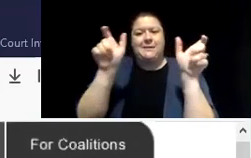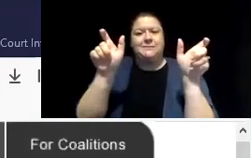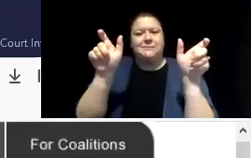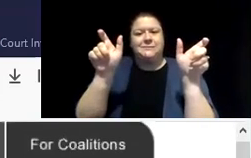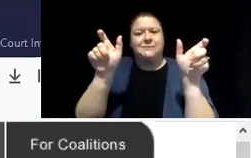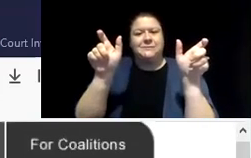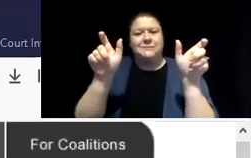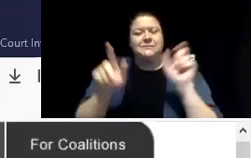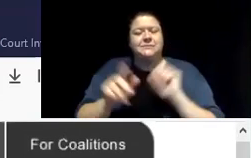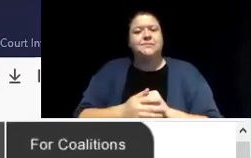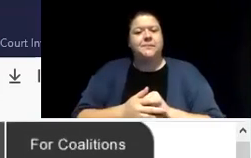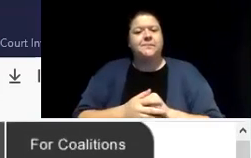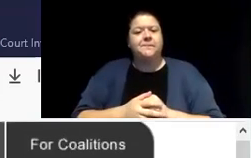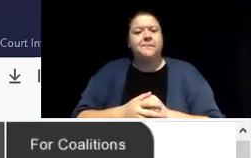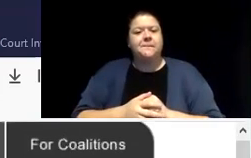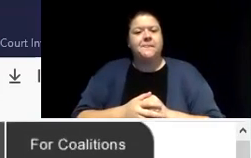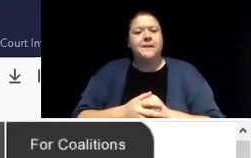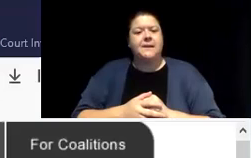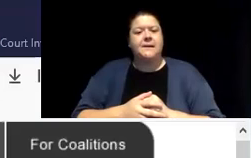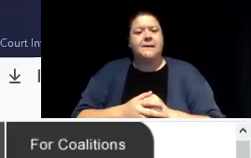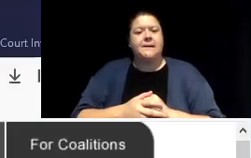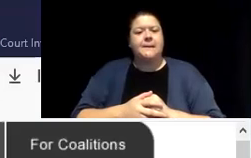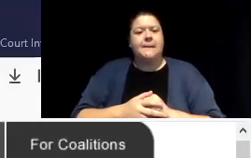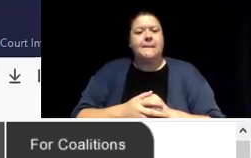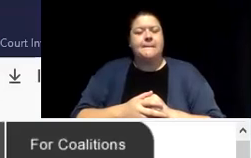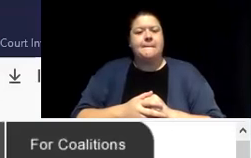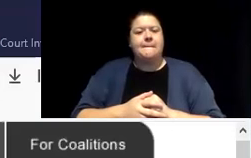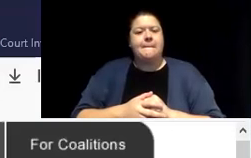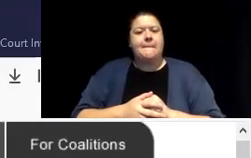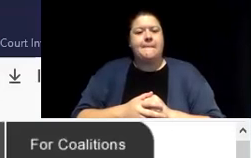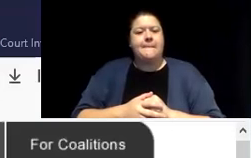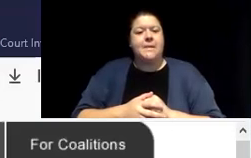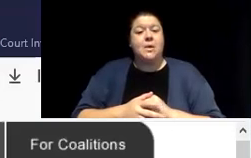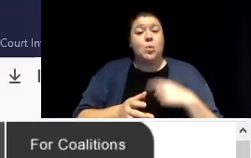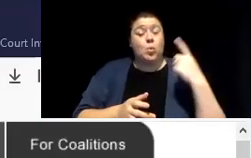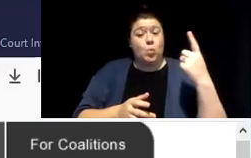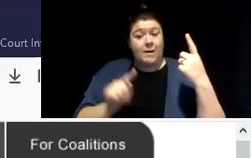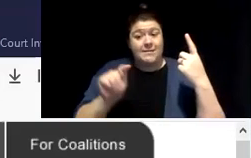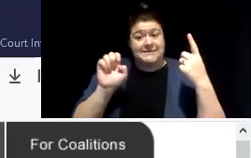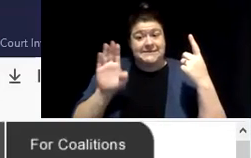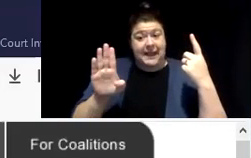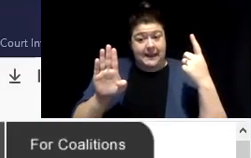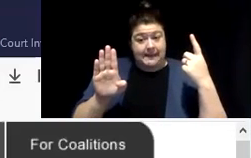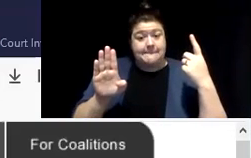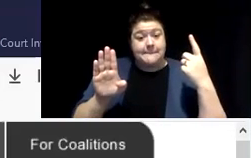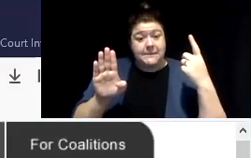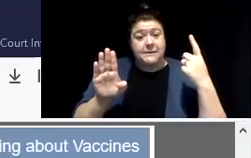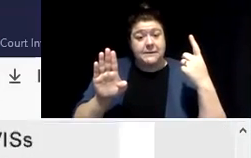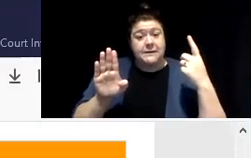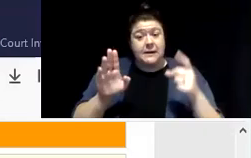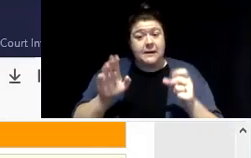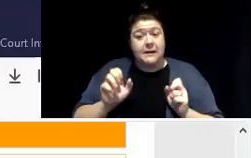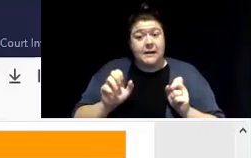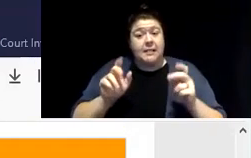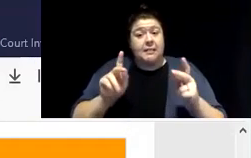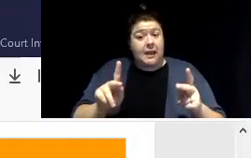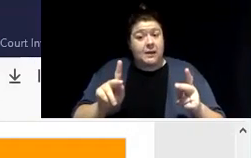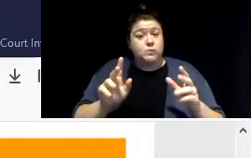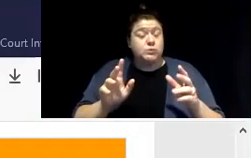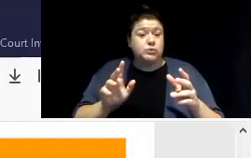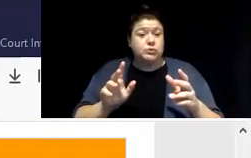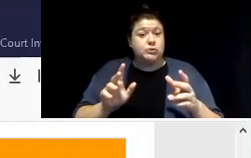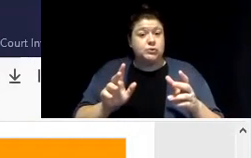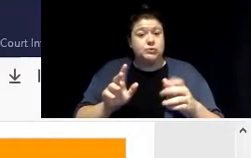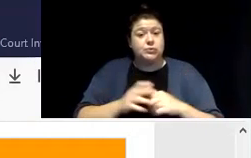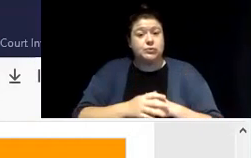particular website. It's one tab allows you to look at